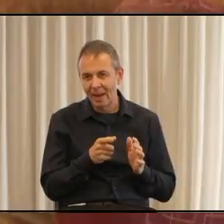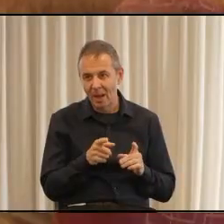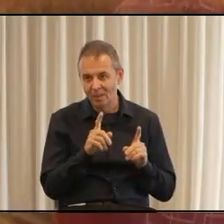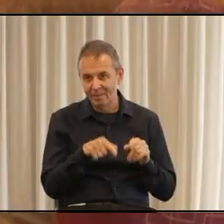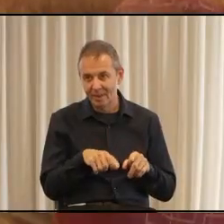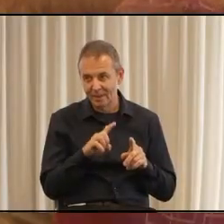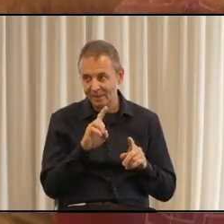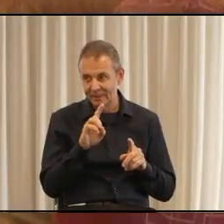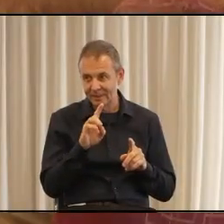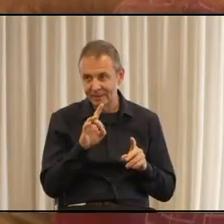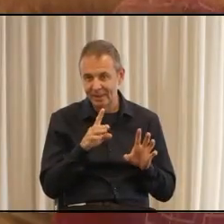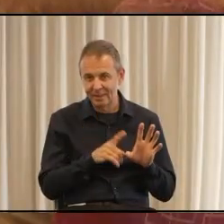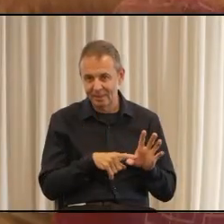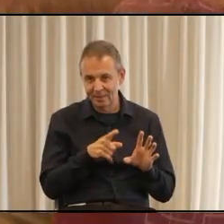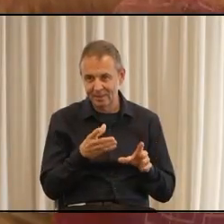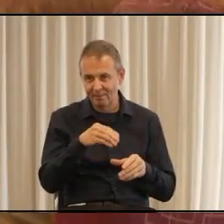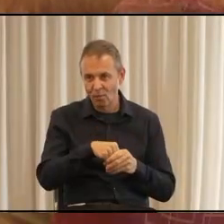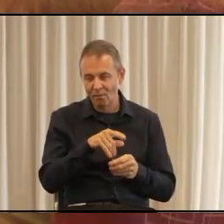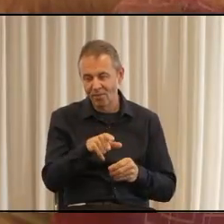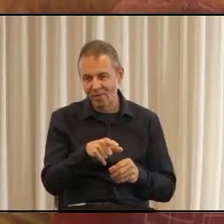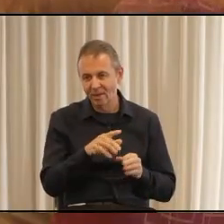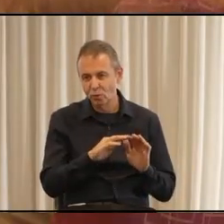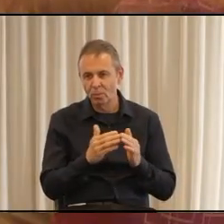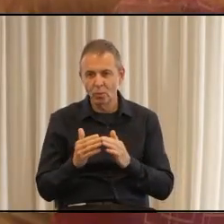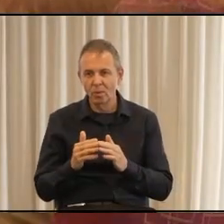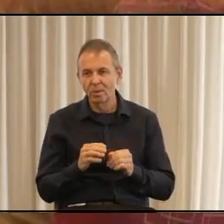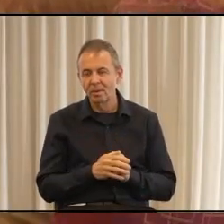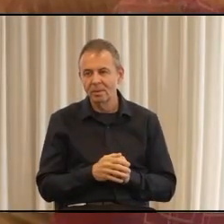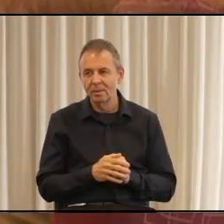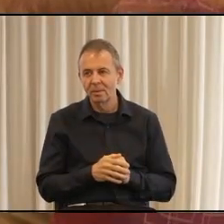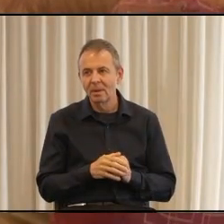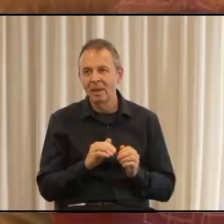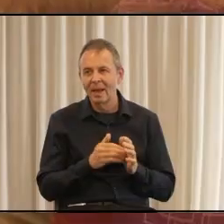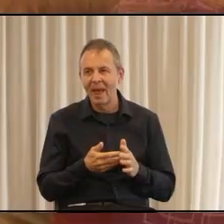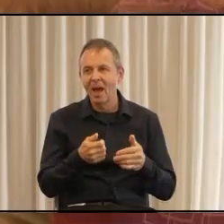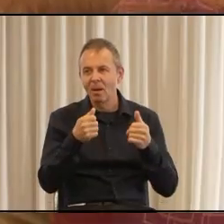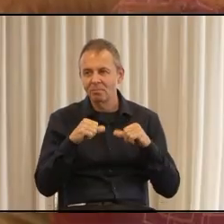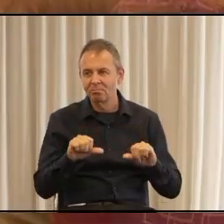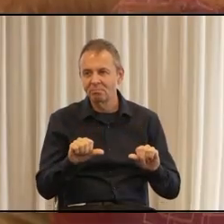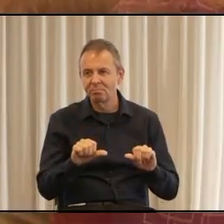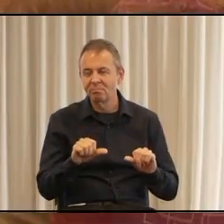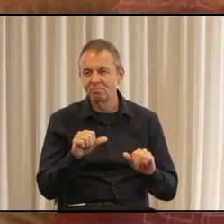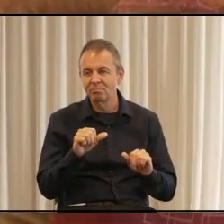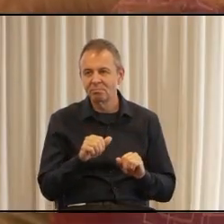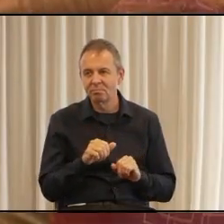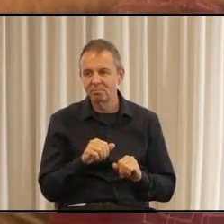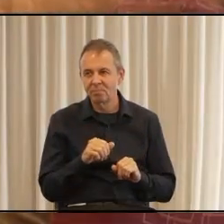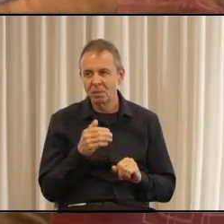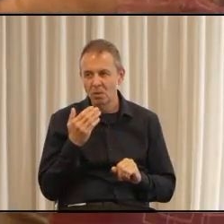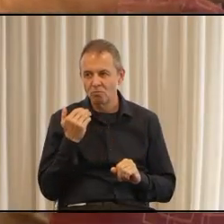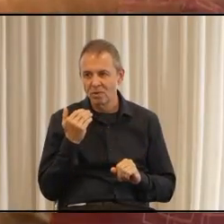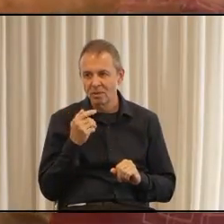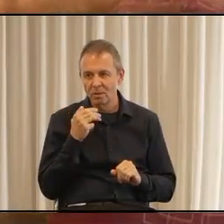years, she's been involved in that community for 10 years. And so that then moves on to the women have, recently they've just had